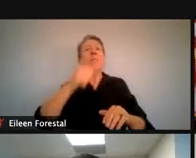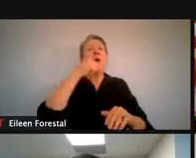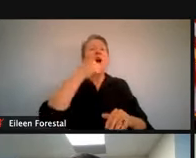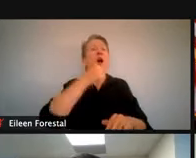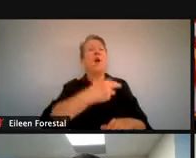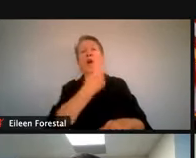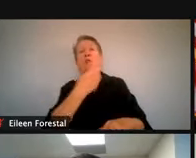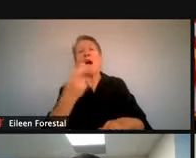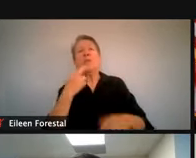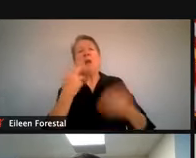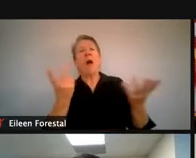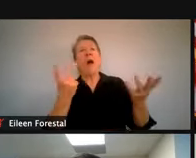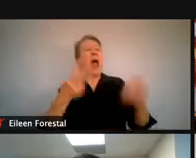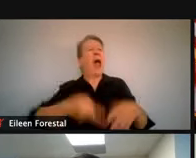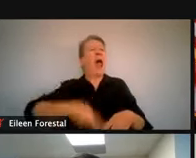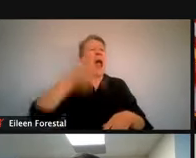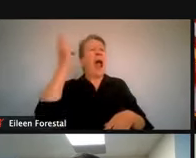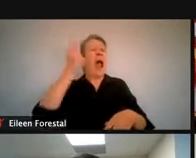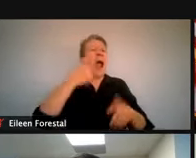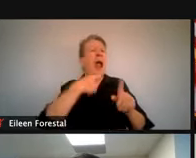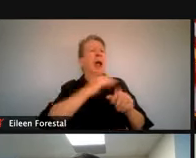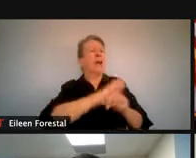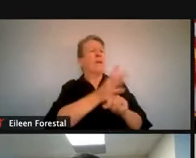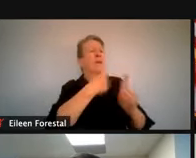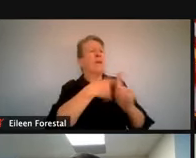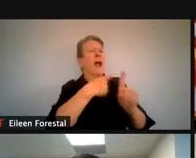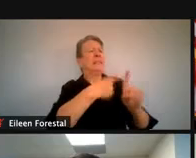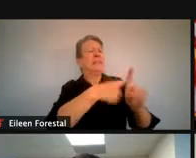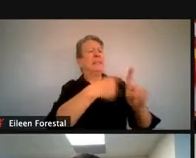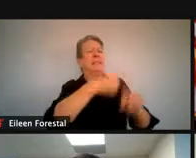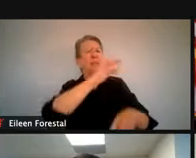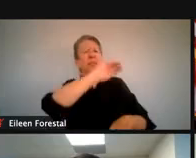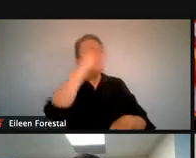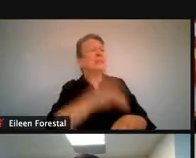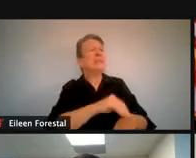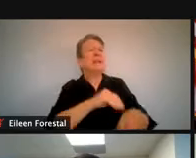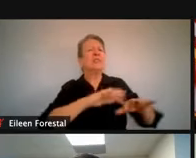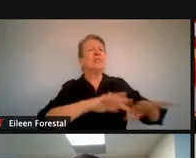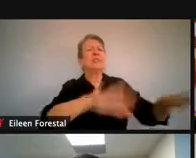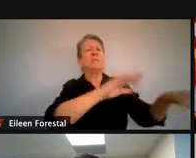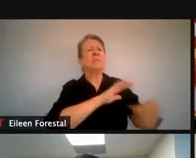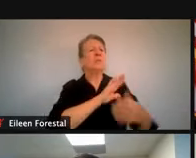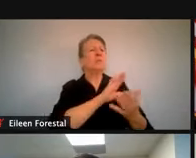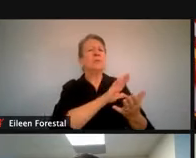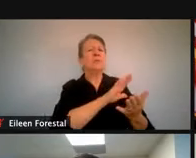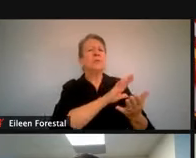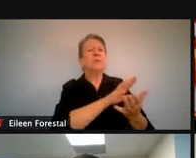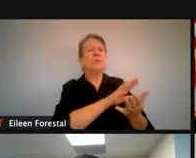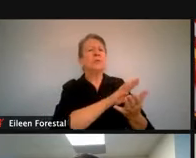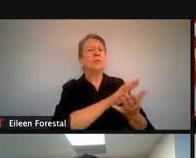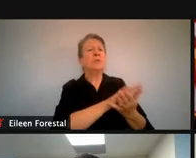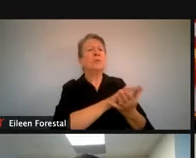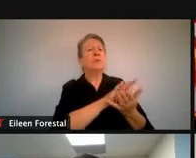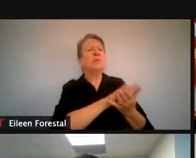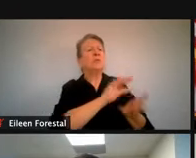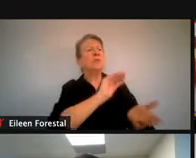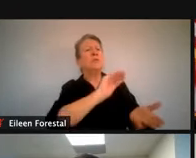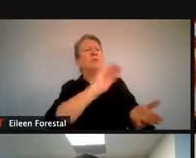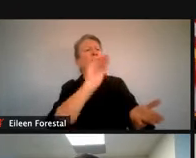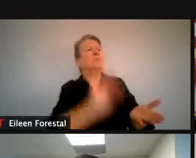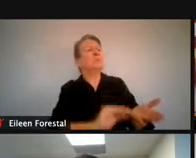And secondly, you've seen the school numbers, the way that's gone. Those are still relatively modest numbers,